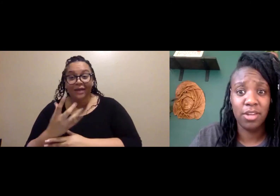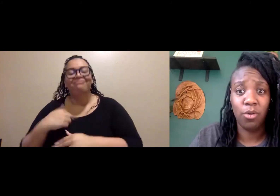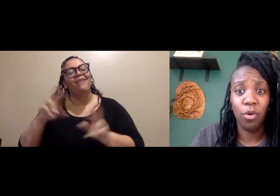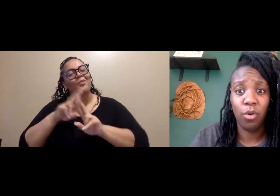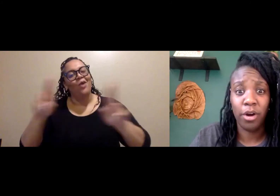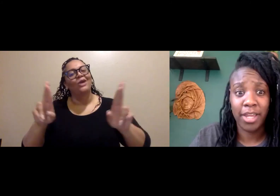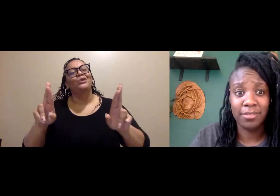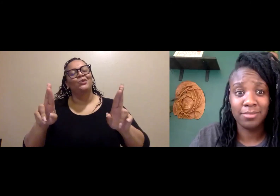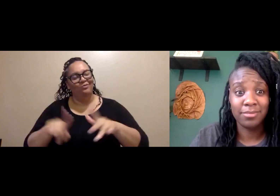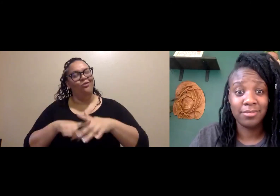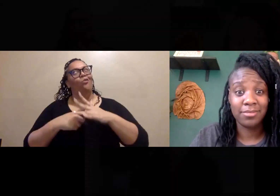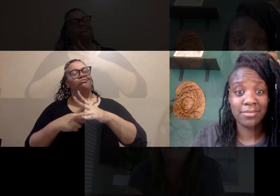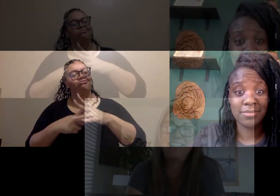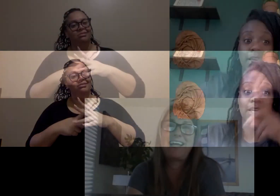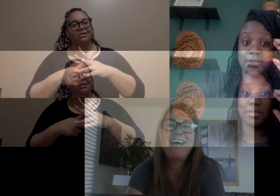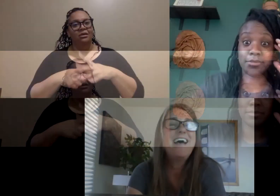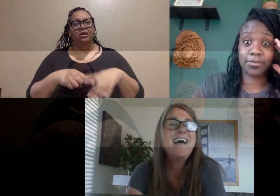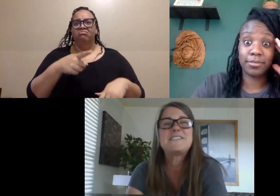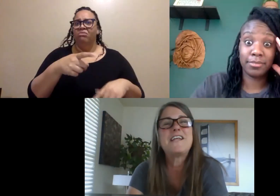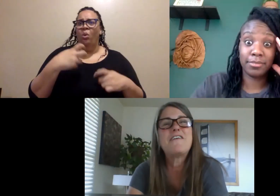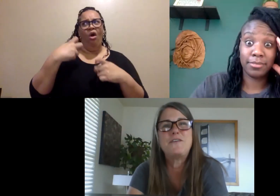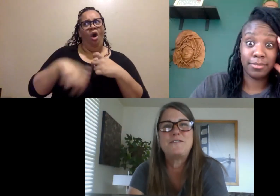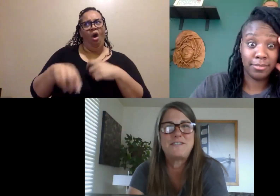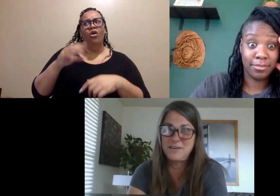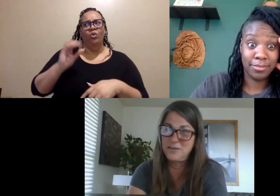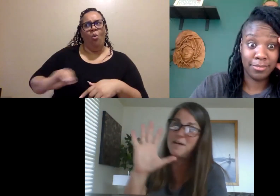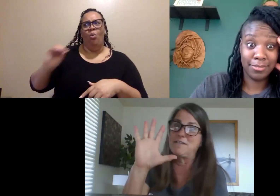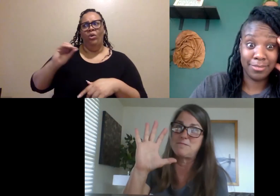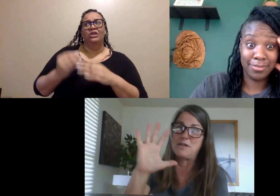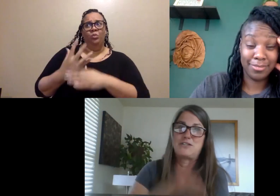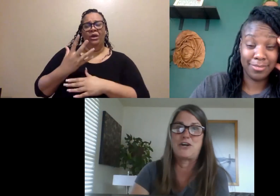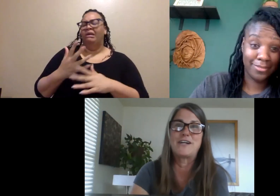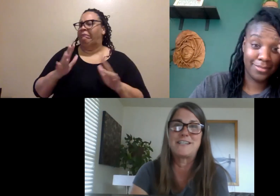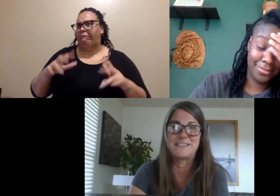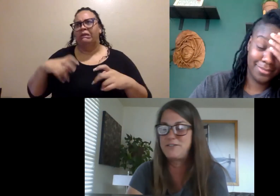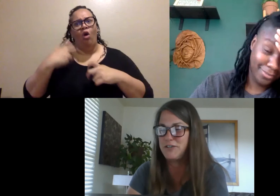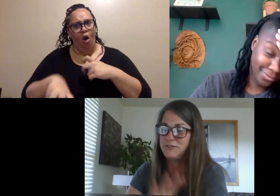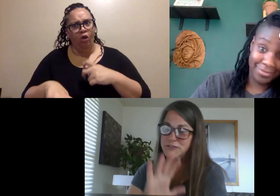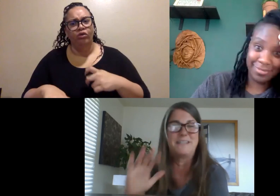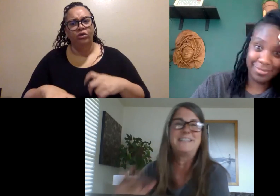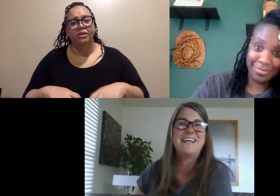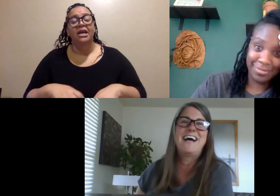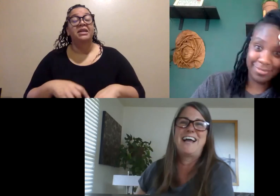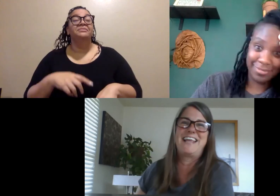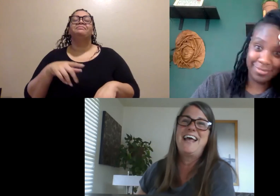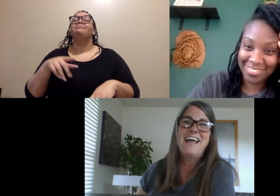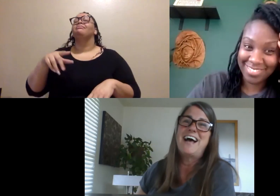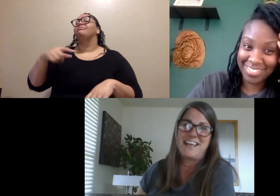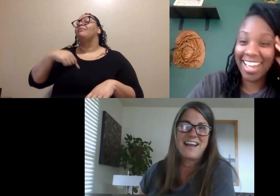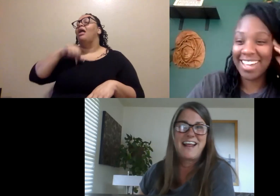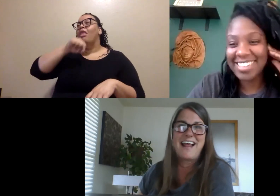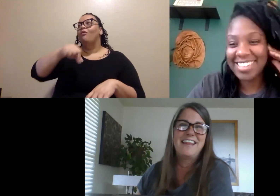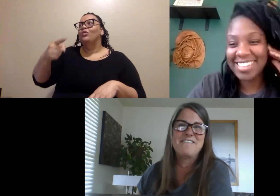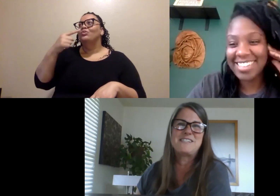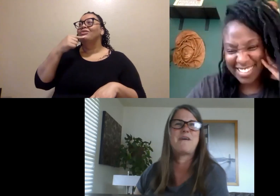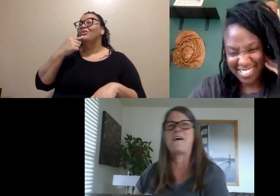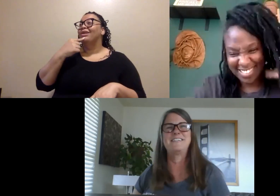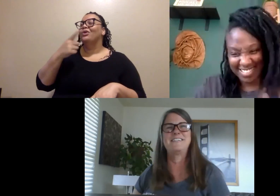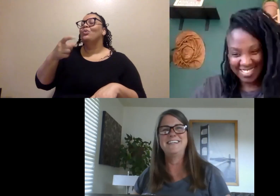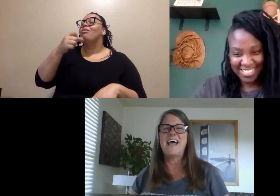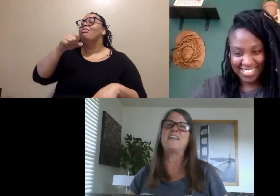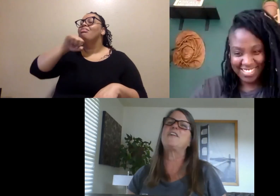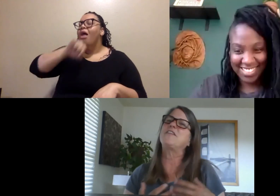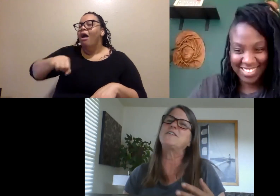planting in Oregon. Yeah, I just love when you said you love the smell of dirt, because I do too. So I get